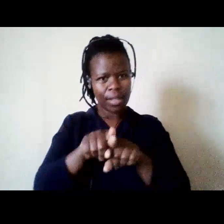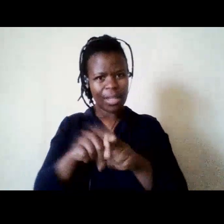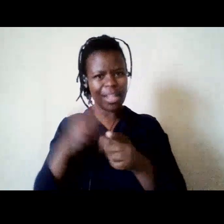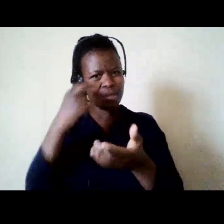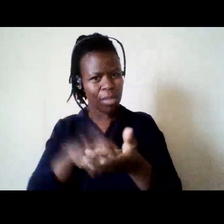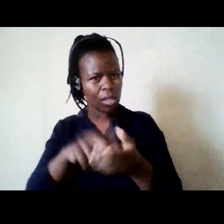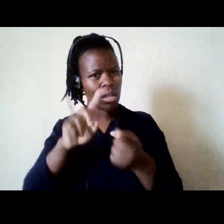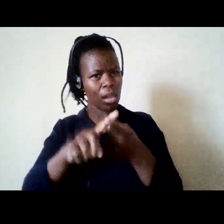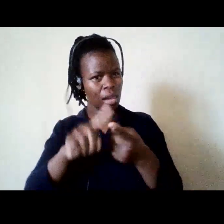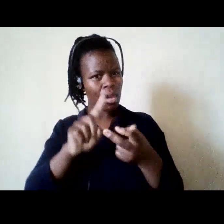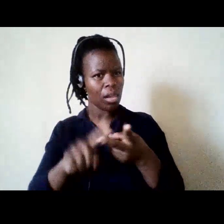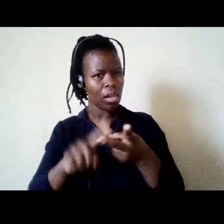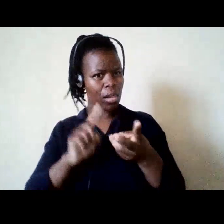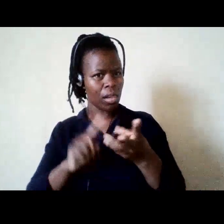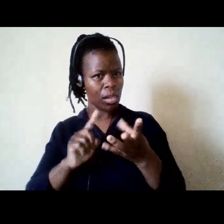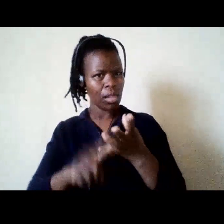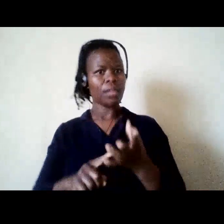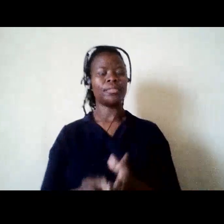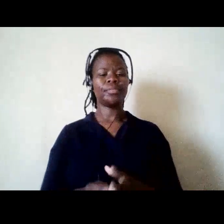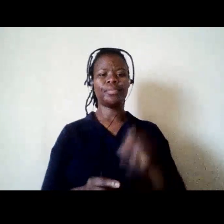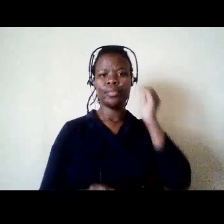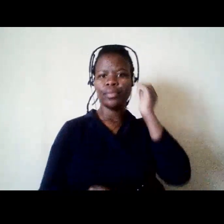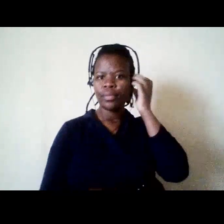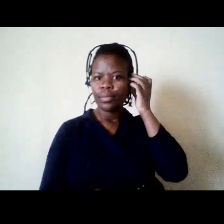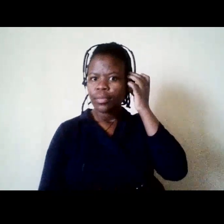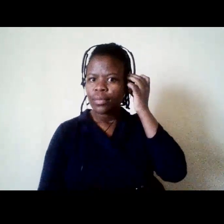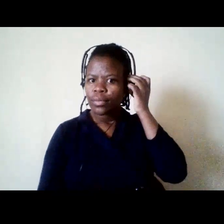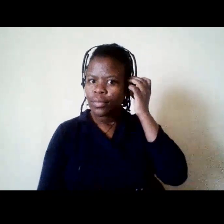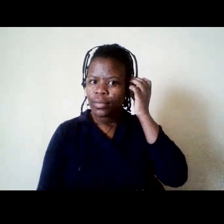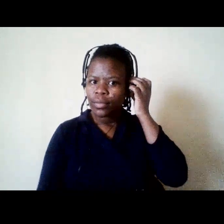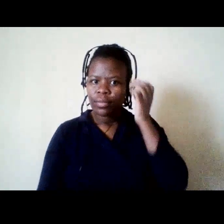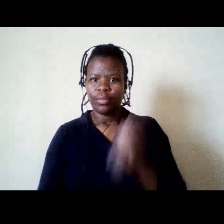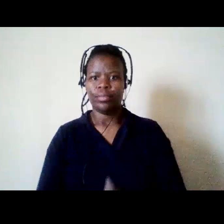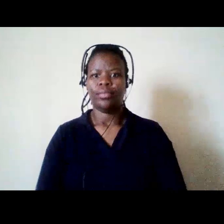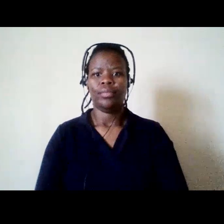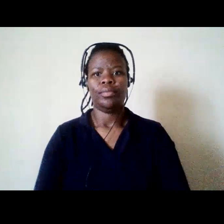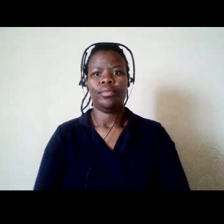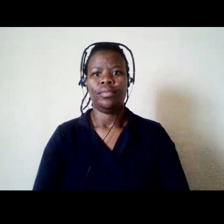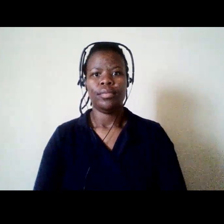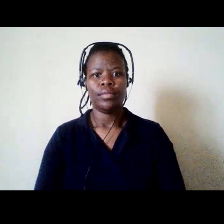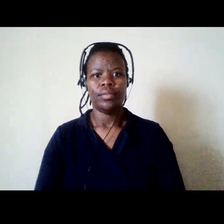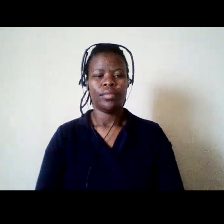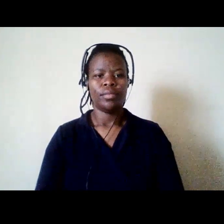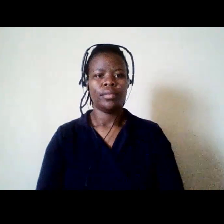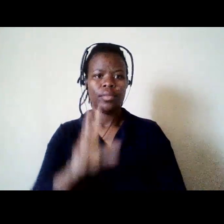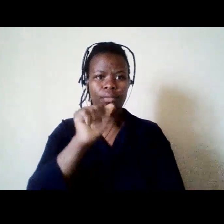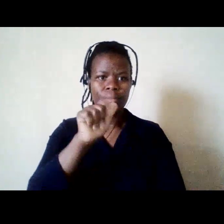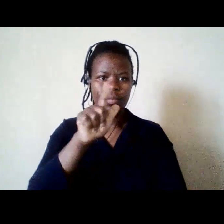into the multiple levels we're talking about. Okay, Alice, sorry for that.